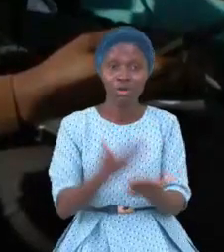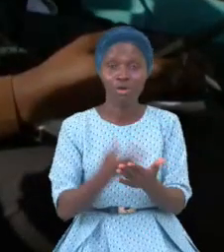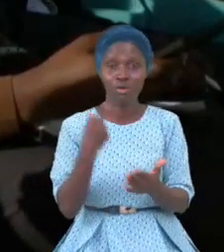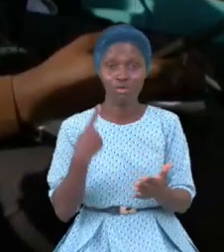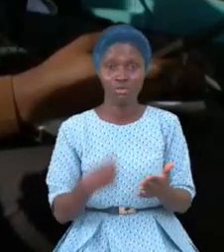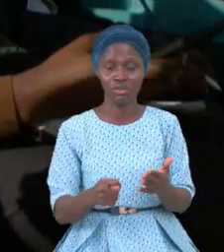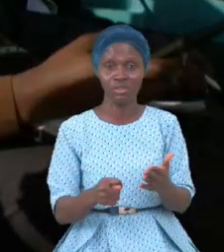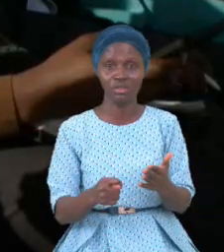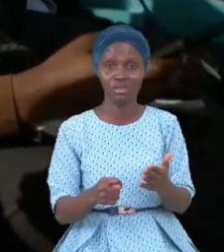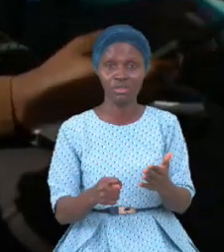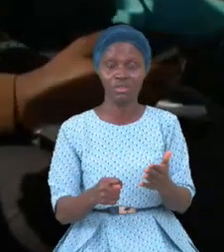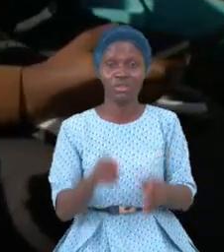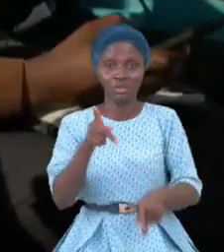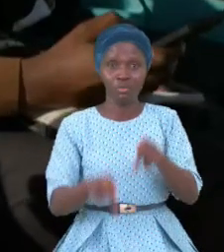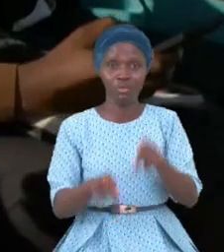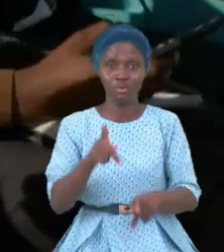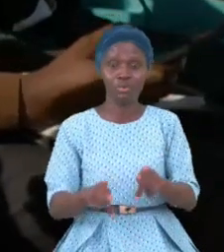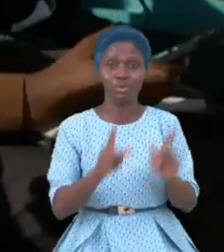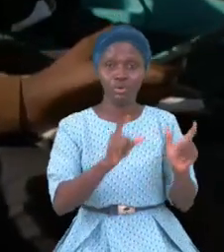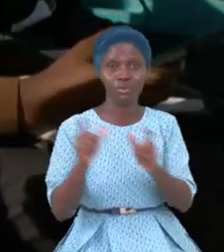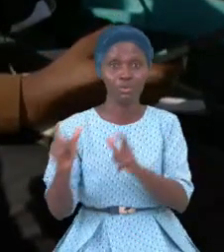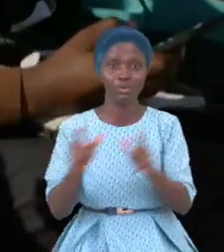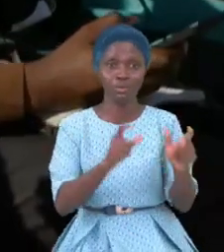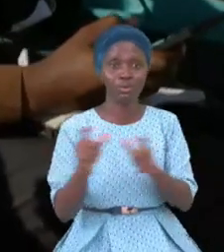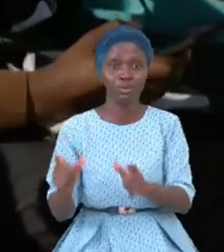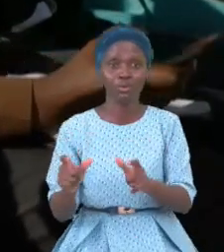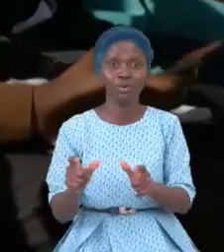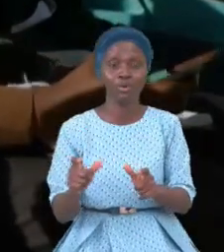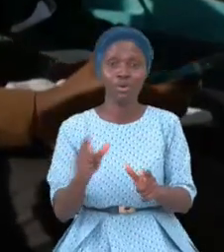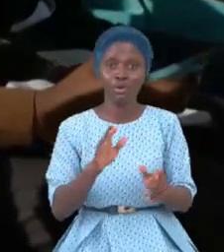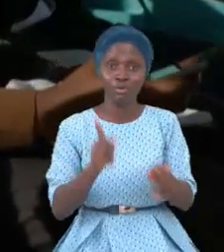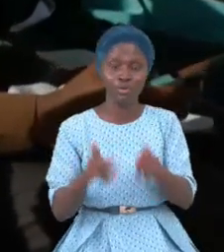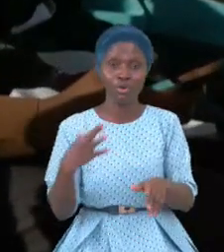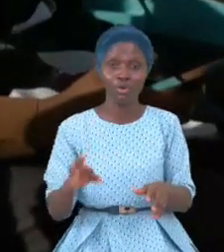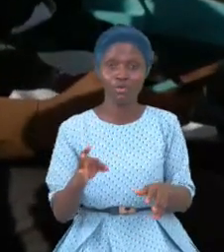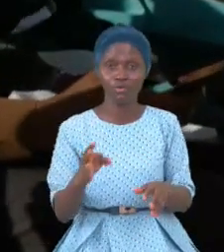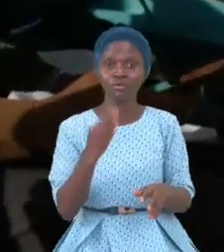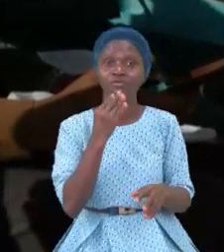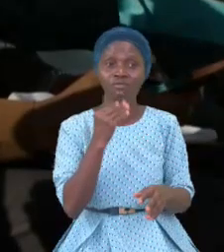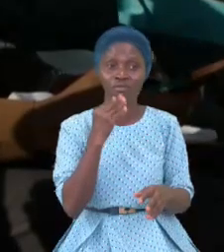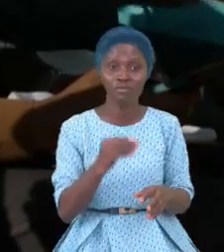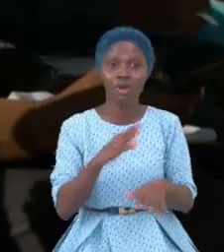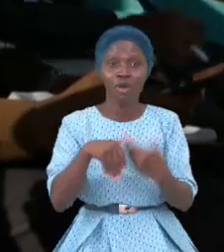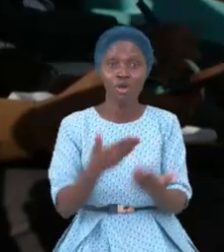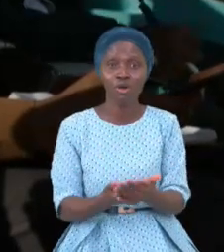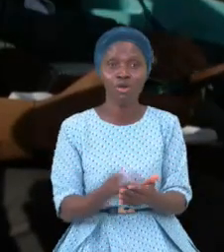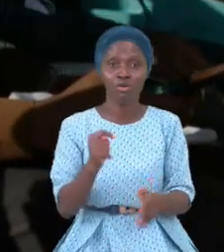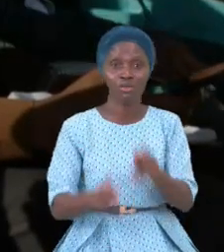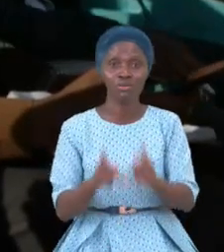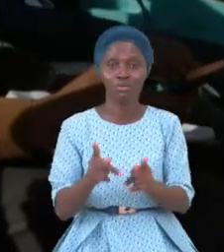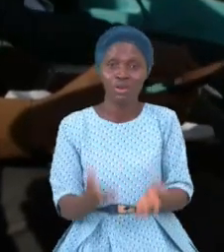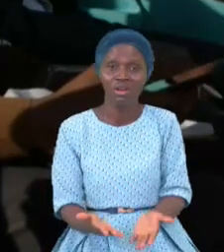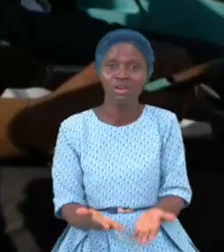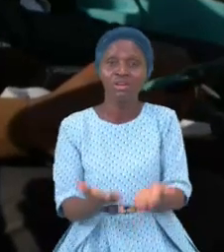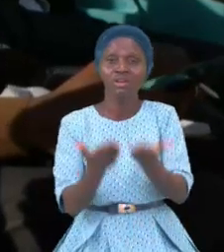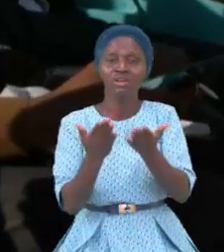that is the congregation of the children of Israel, all the congregation congregation lifted up their